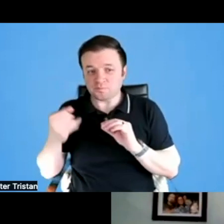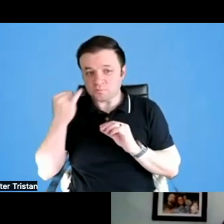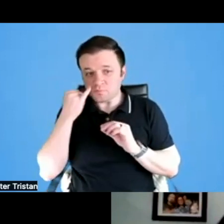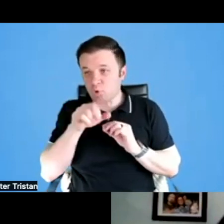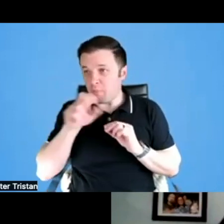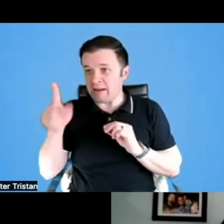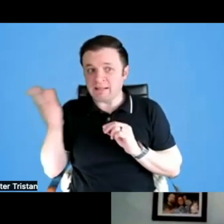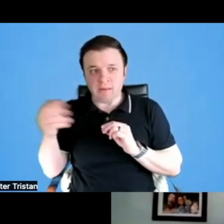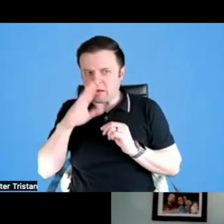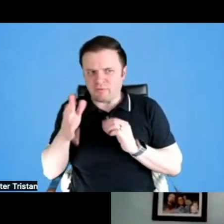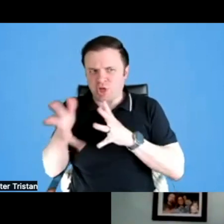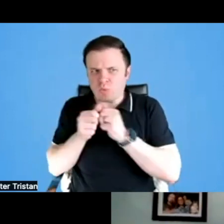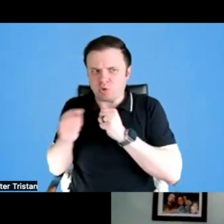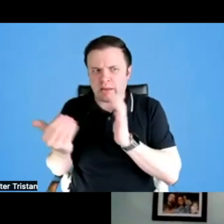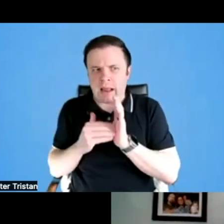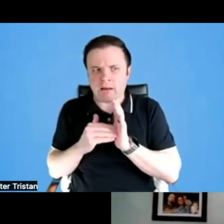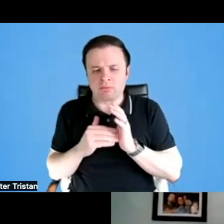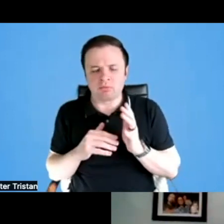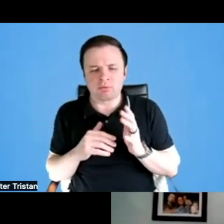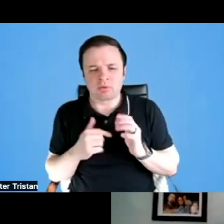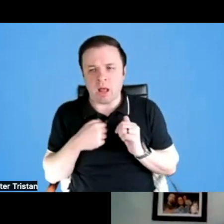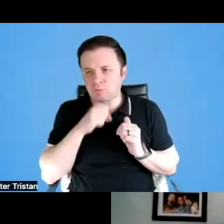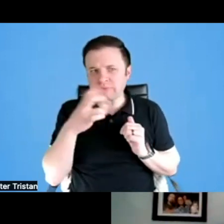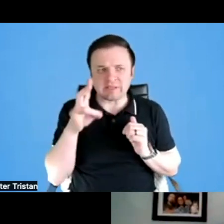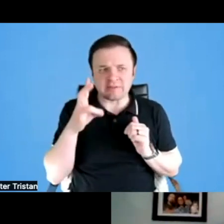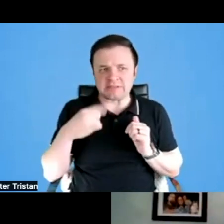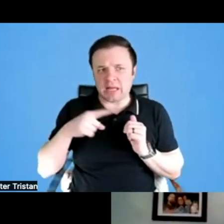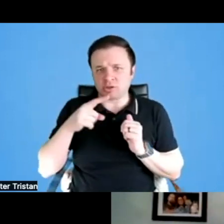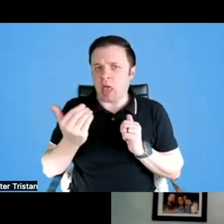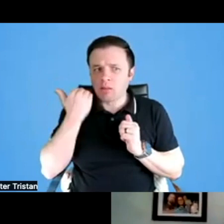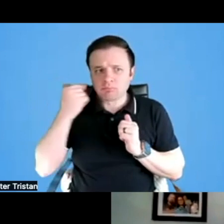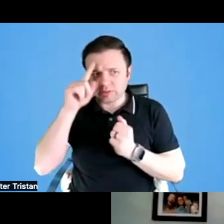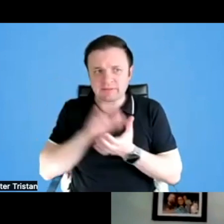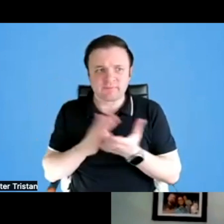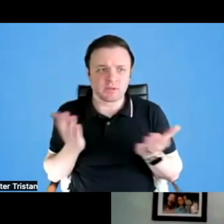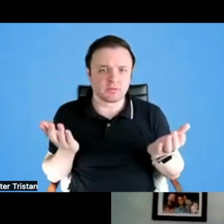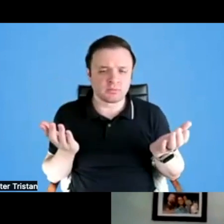I'll never talk to you again. And because I was 17, I just believed that to be true. And so